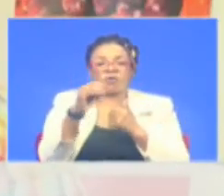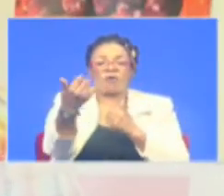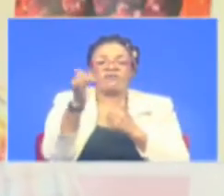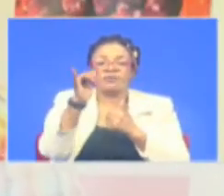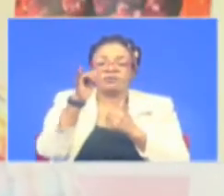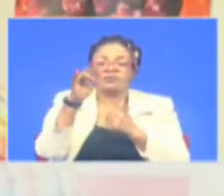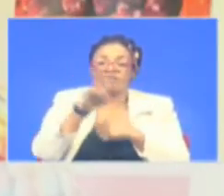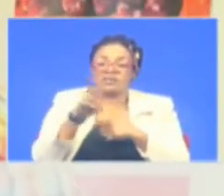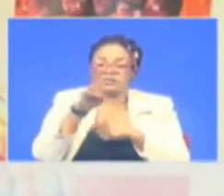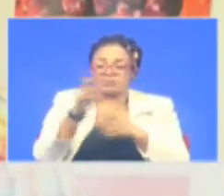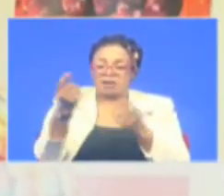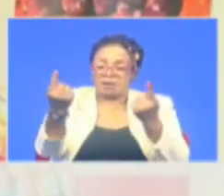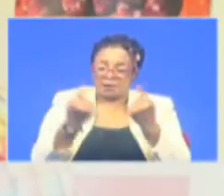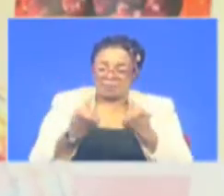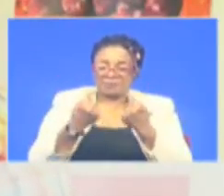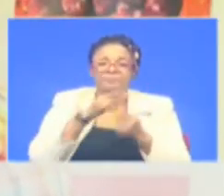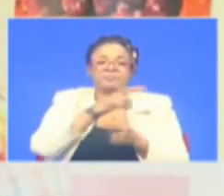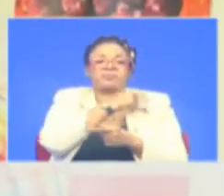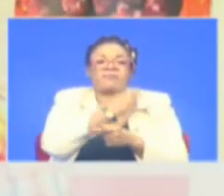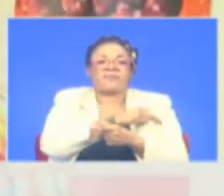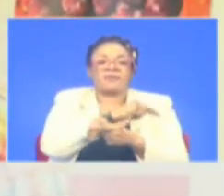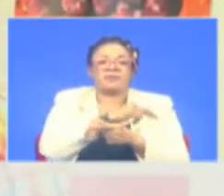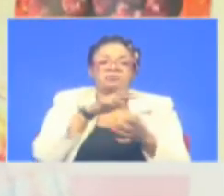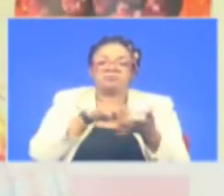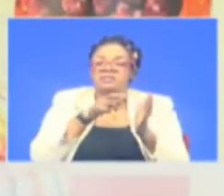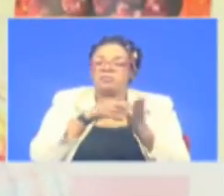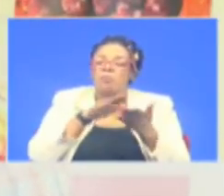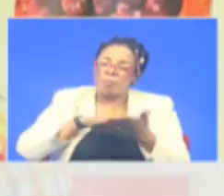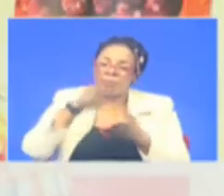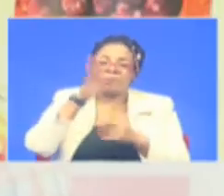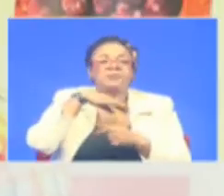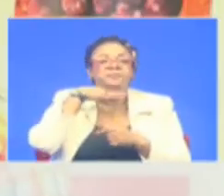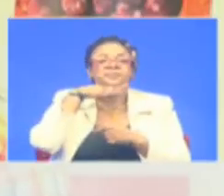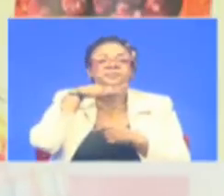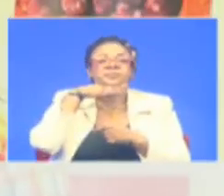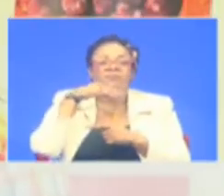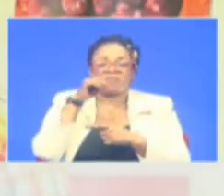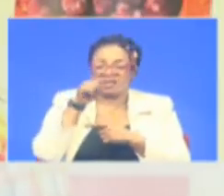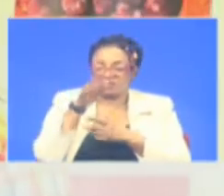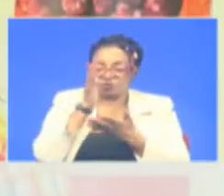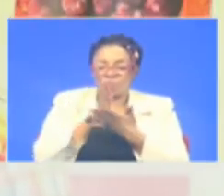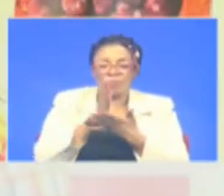the health facilities, it was ending up in death. So you see, this is a very